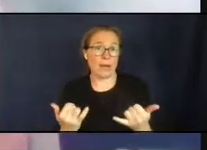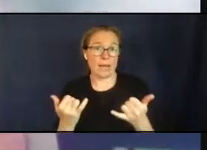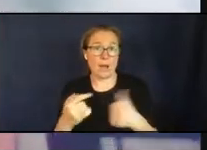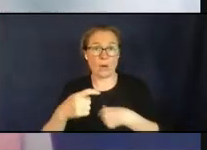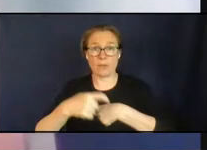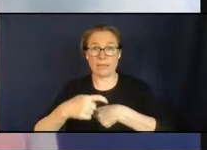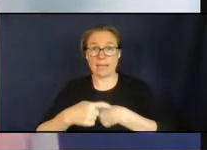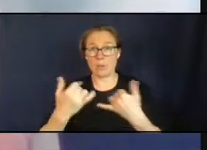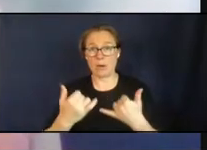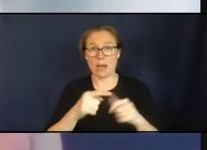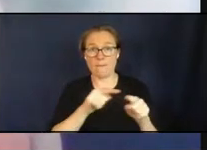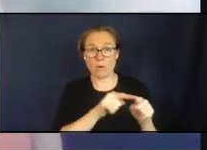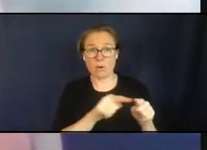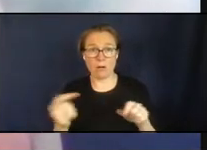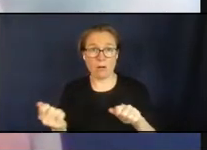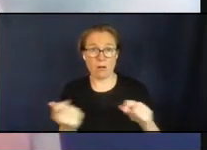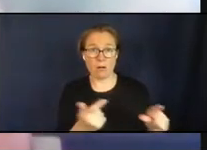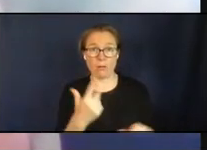period.